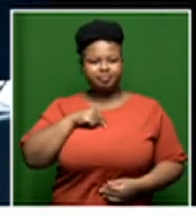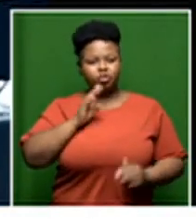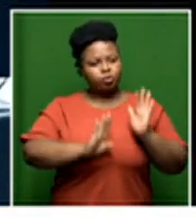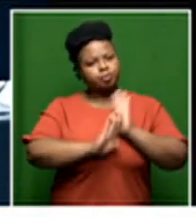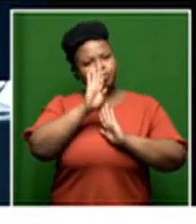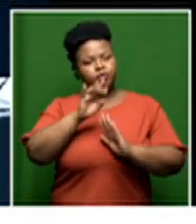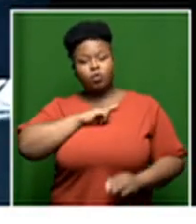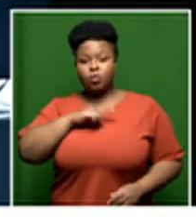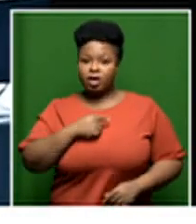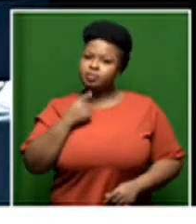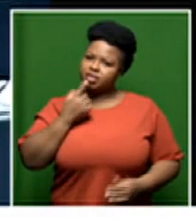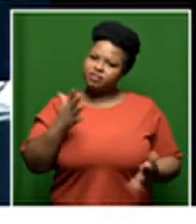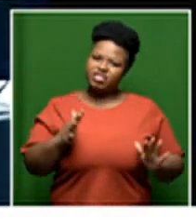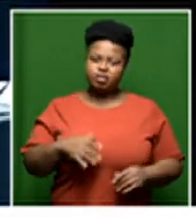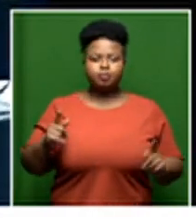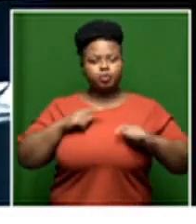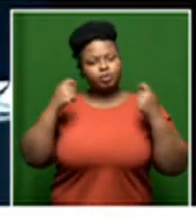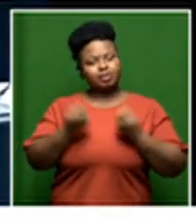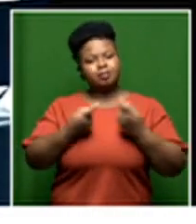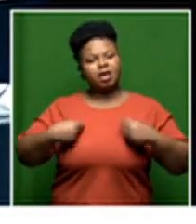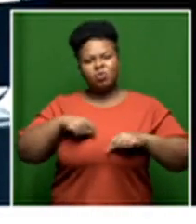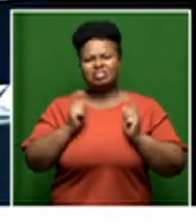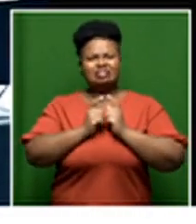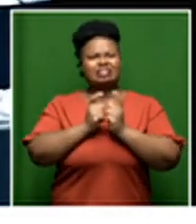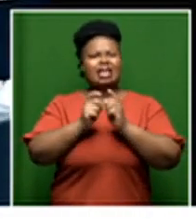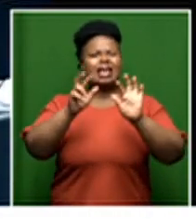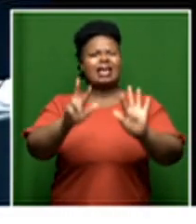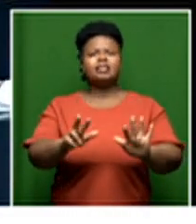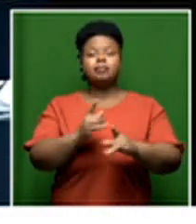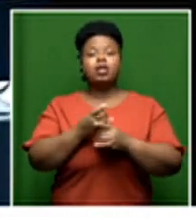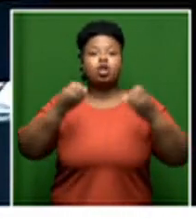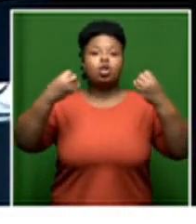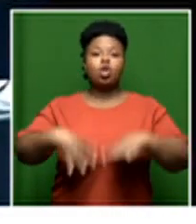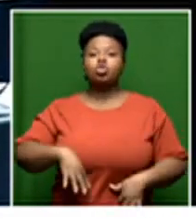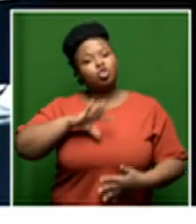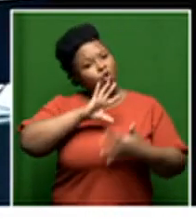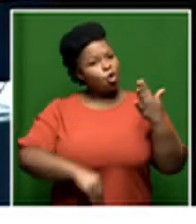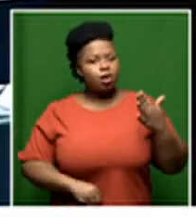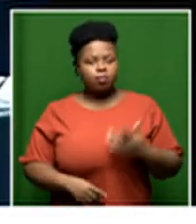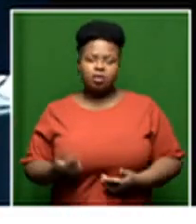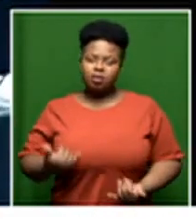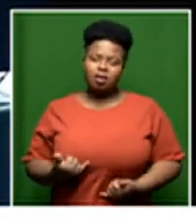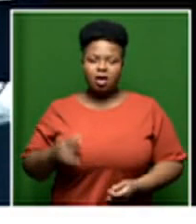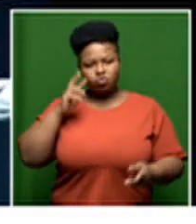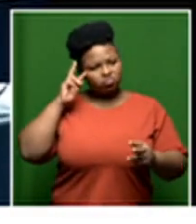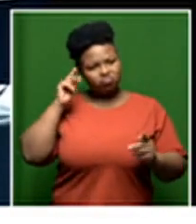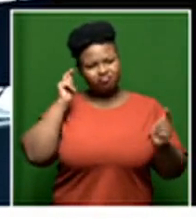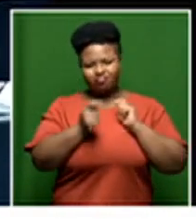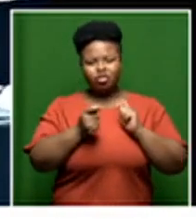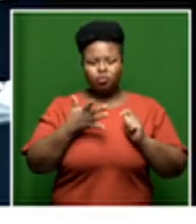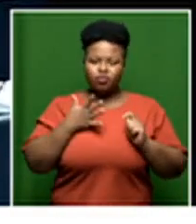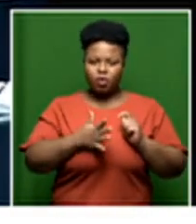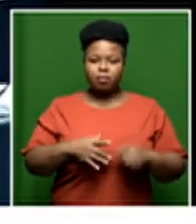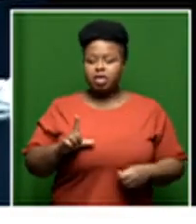Like I've also stated, we are a team that has gone 8 games without a win, and we are looking at changing our fortunes. I can tell you right now that